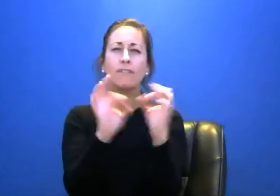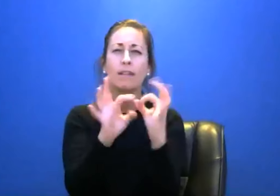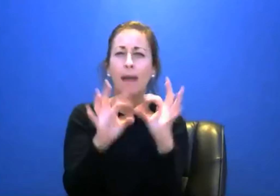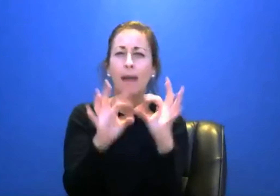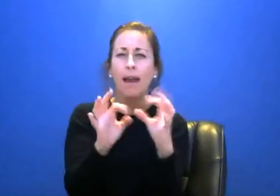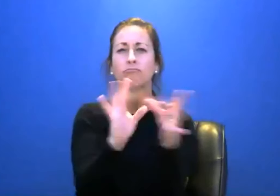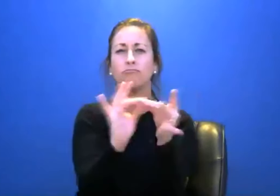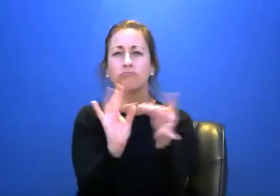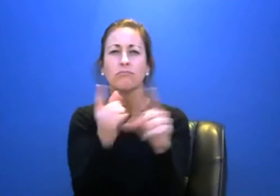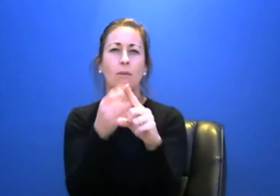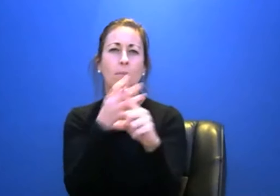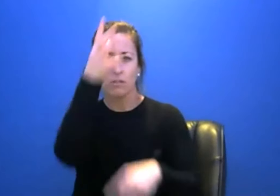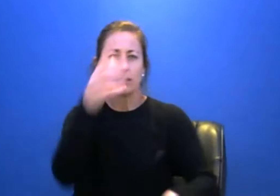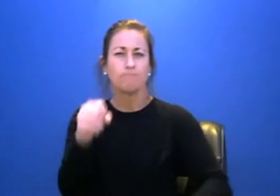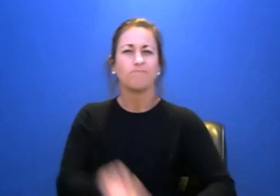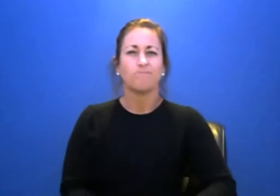we can.